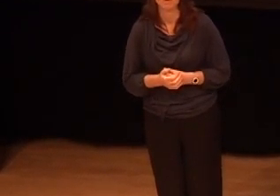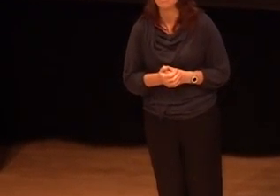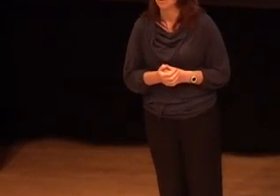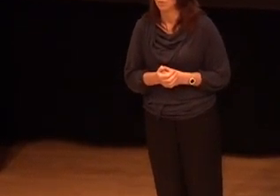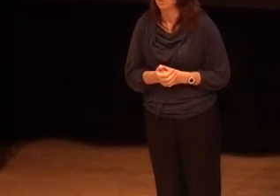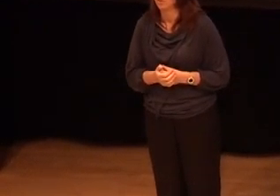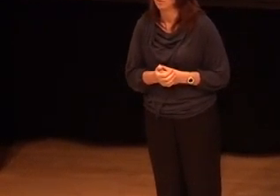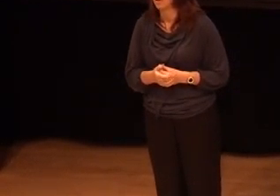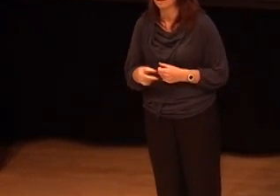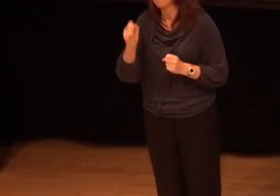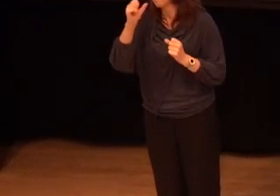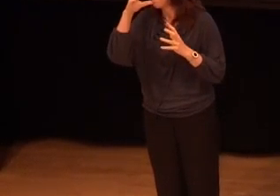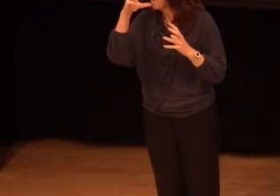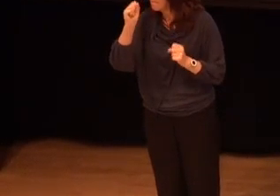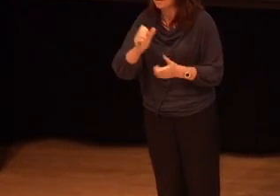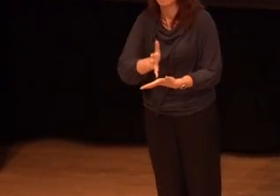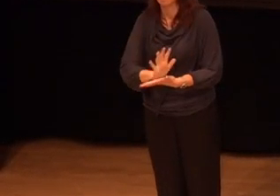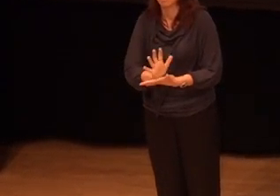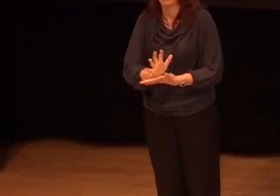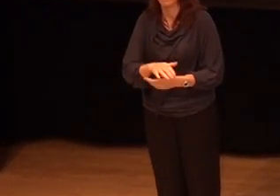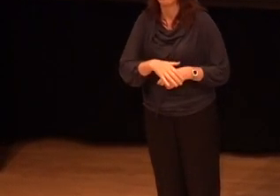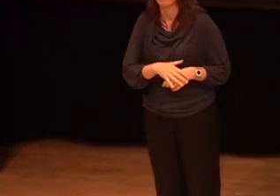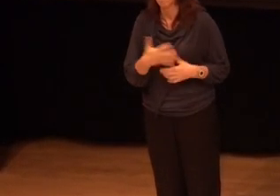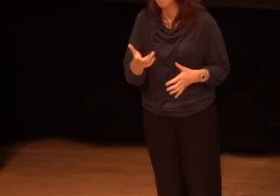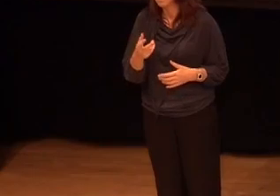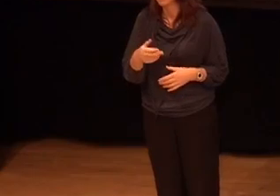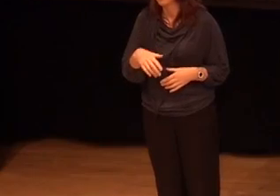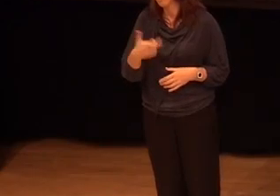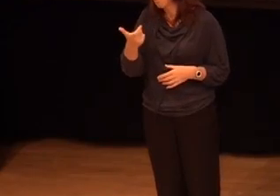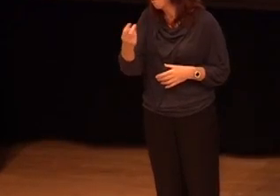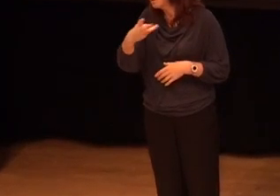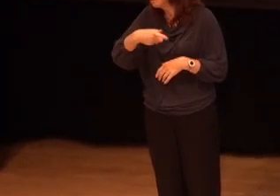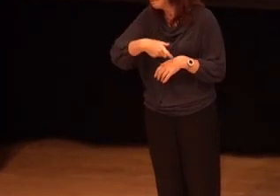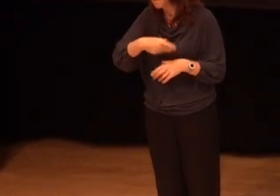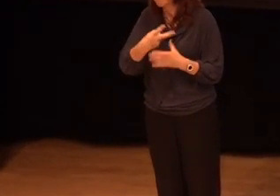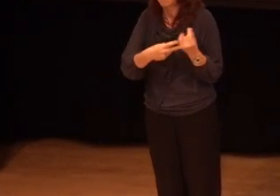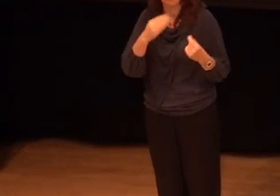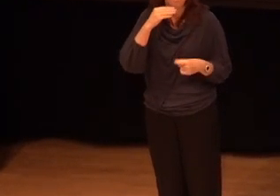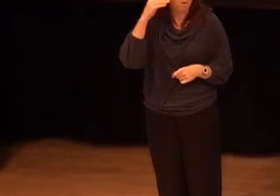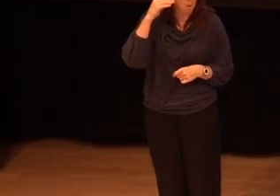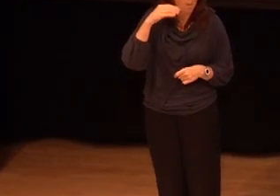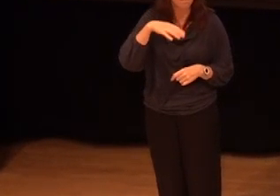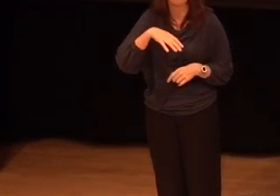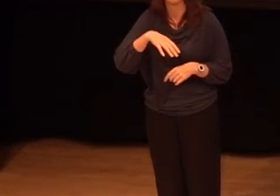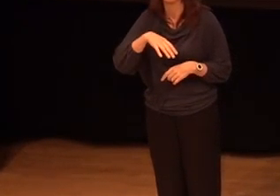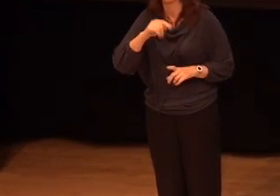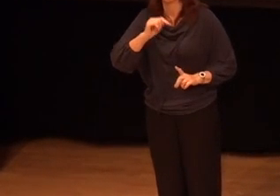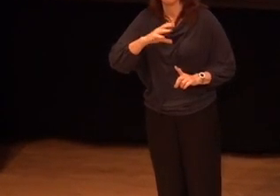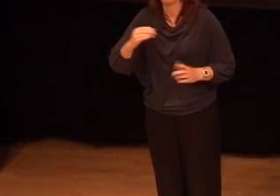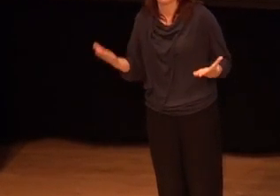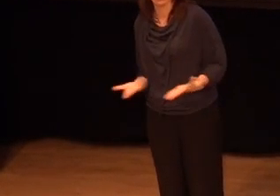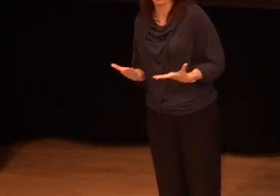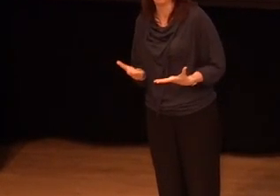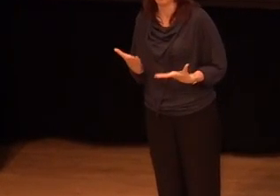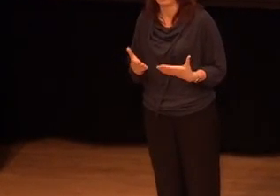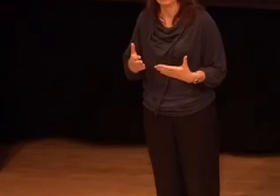It's a stunning piece of work, and let me just say, I've seen it a few times at home, and maybe this is relevant for the phase two